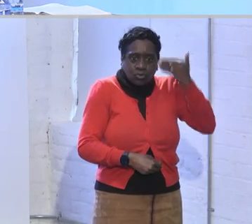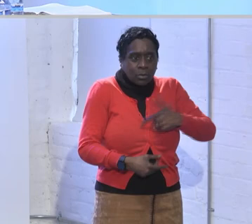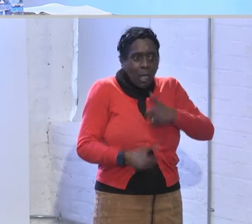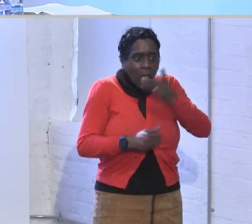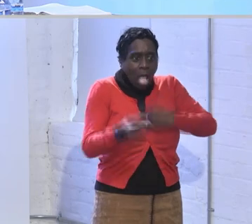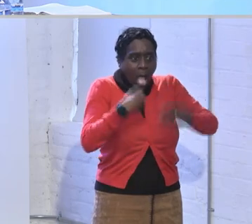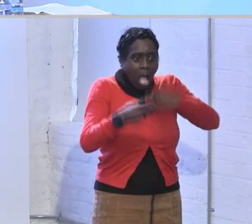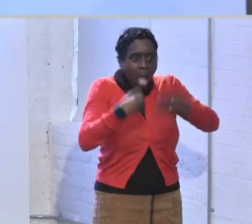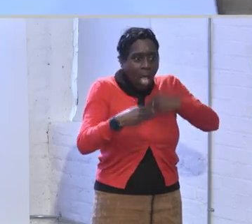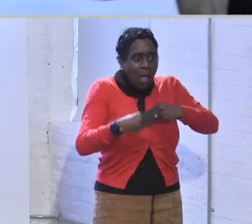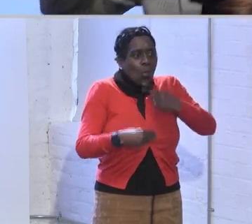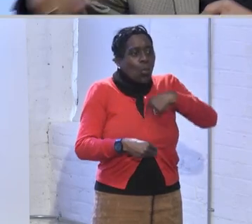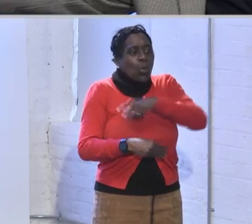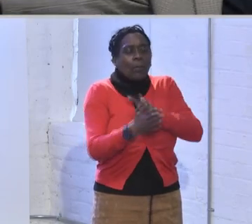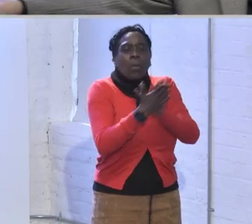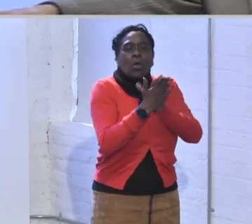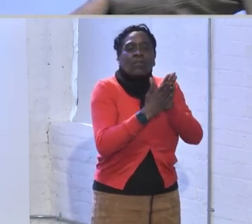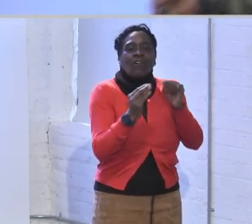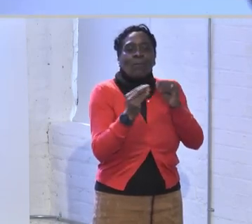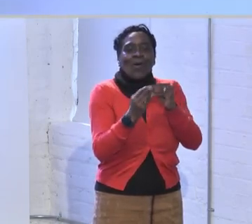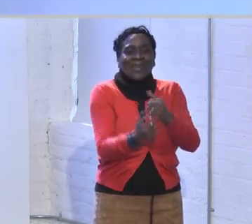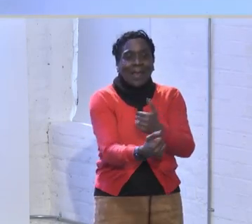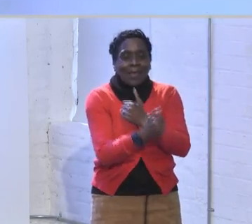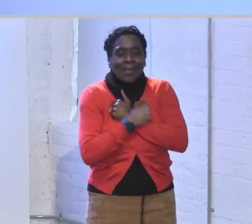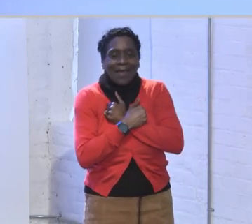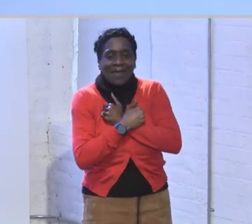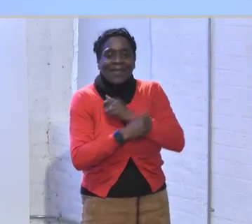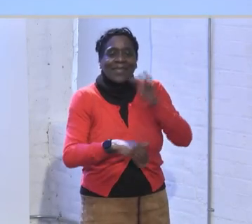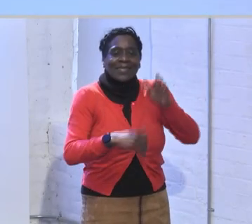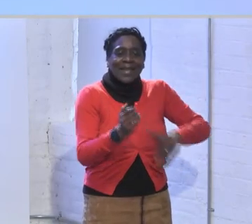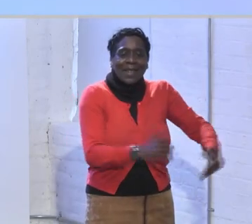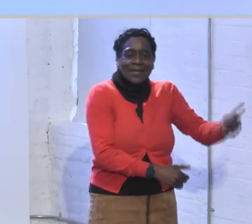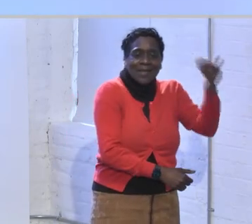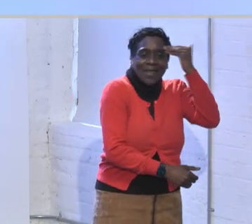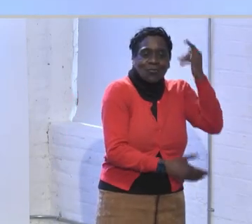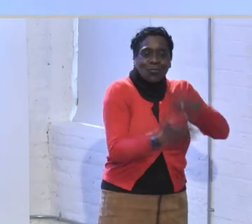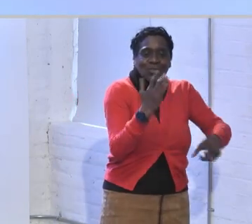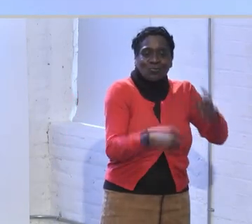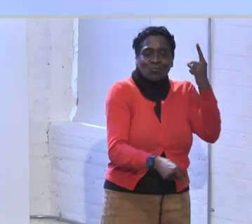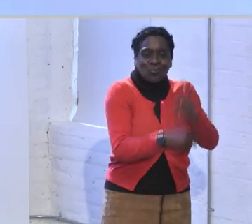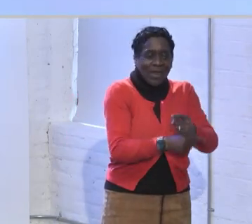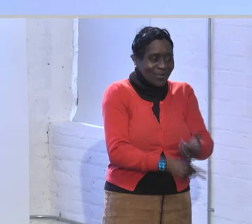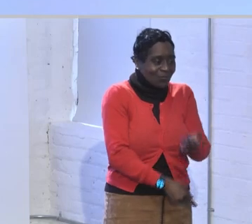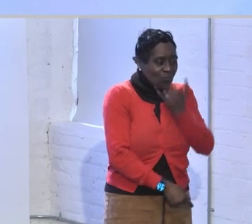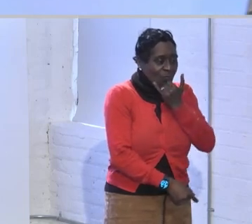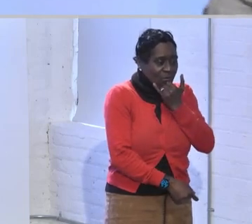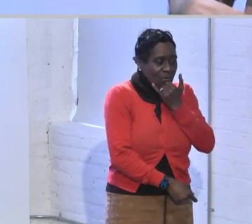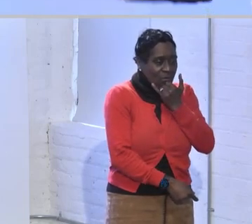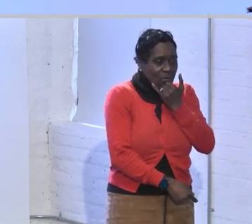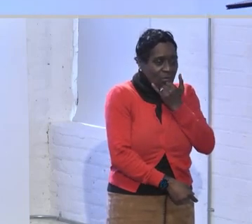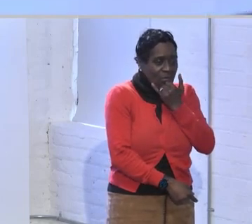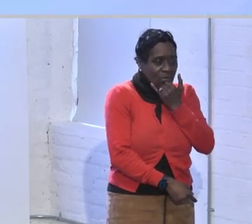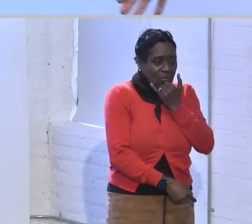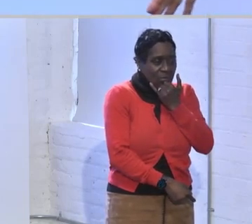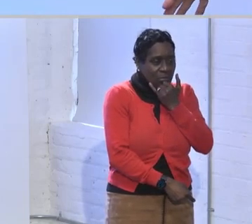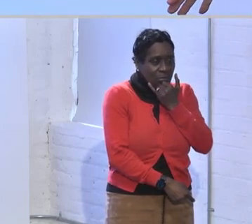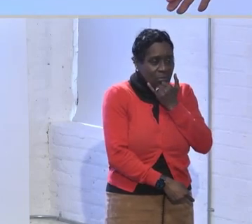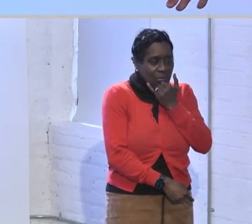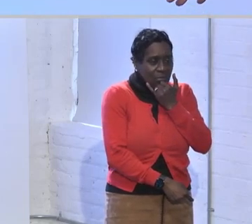And so we are motivated more by our love than we are by our knowledge of what's the right thing to do. And so it's